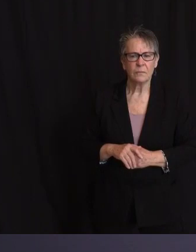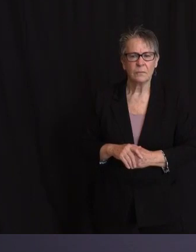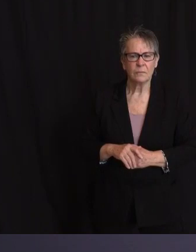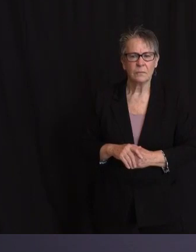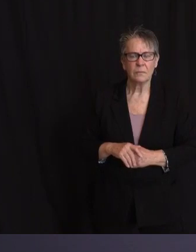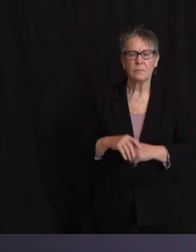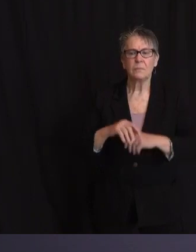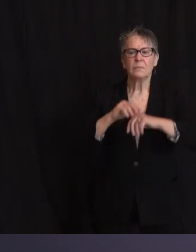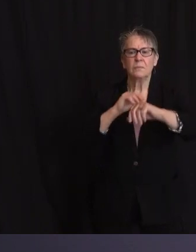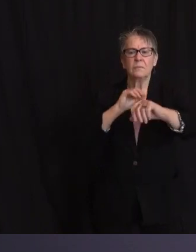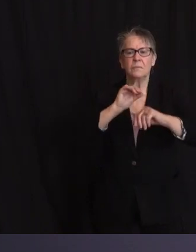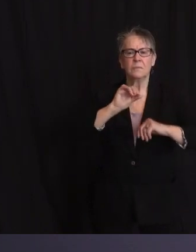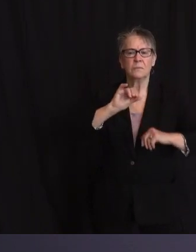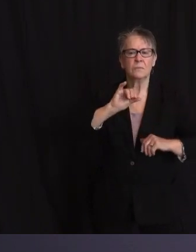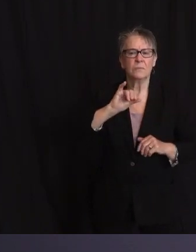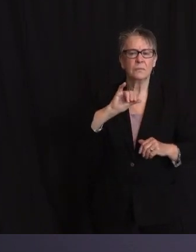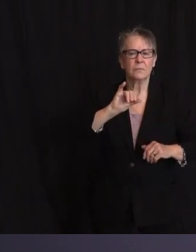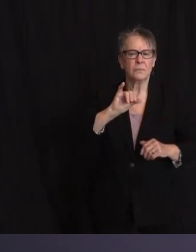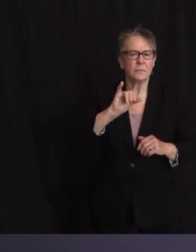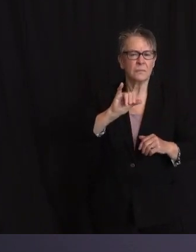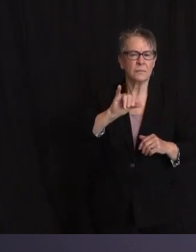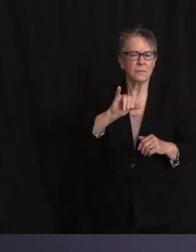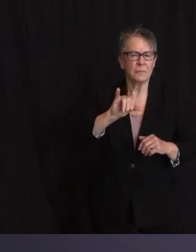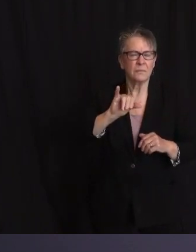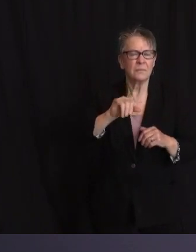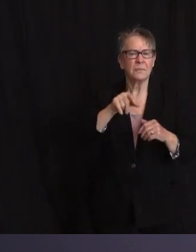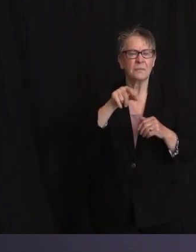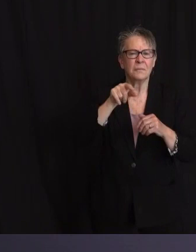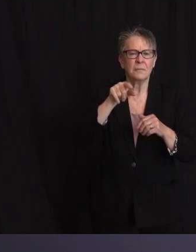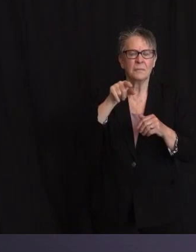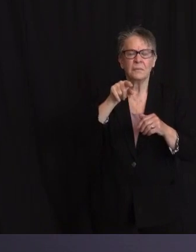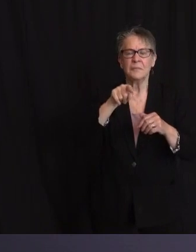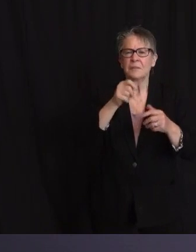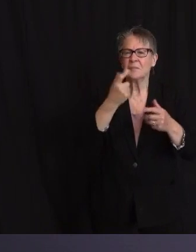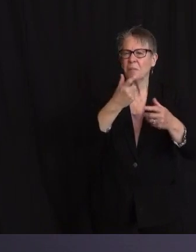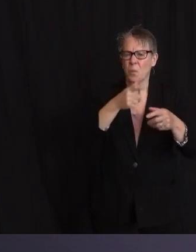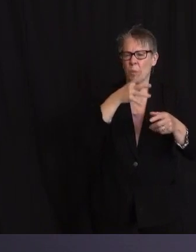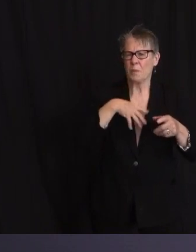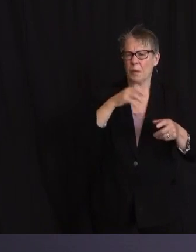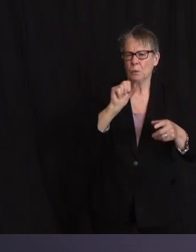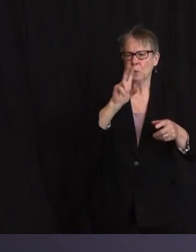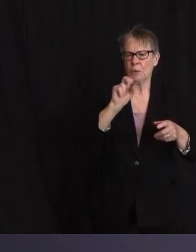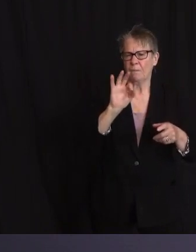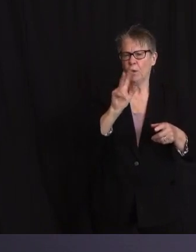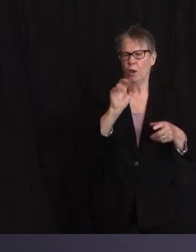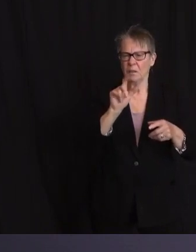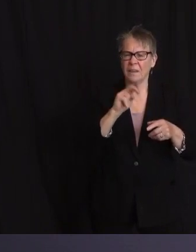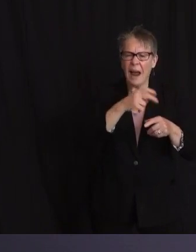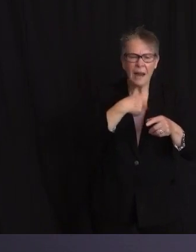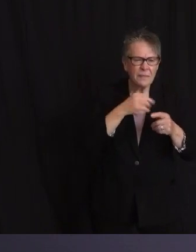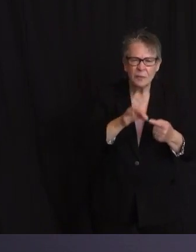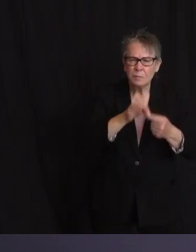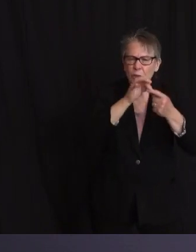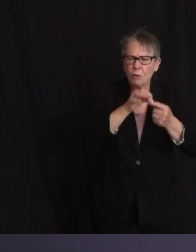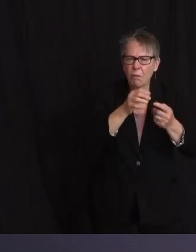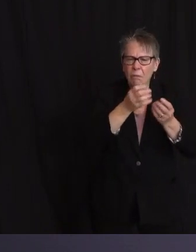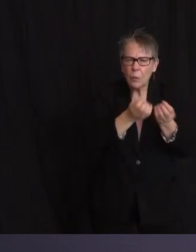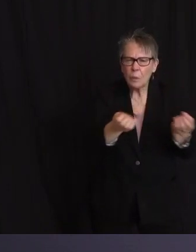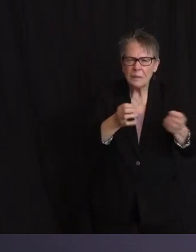private sales. So if I sell my car to you or you sell your car to me. Thank you. Dave, welcome back.